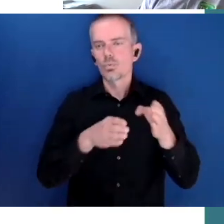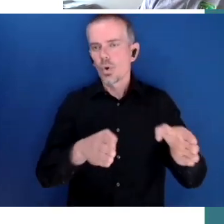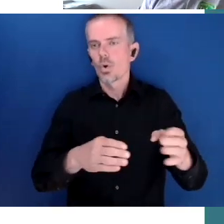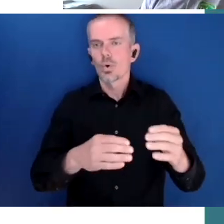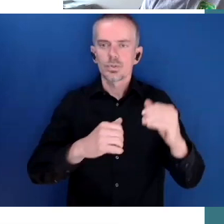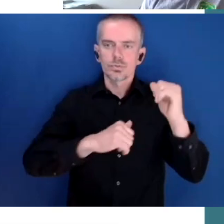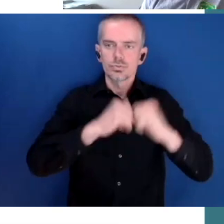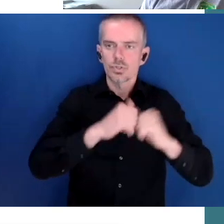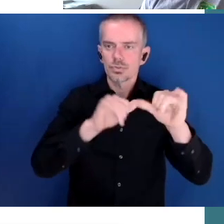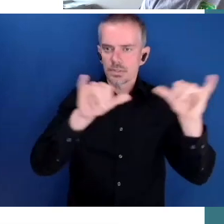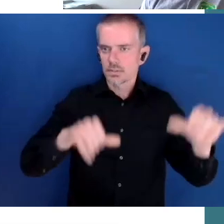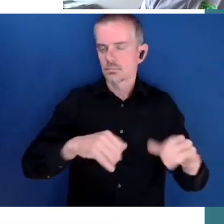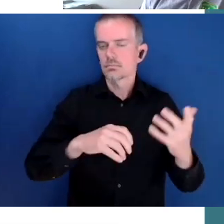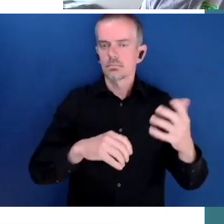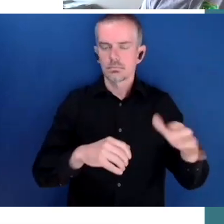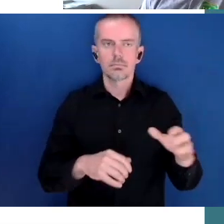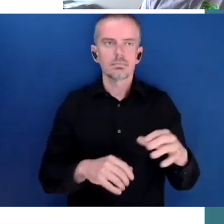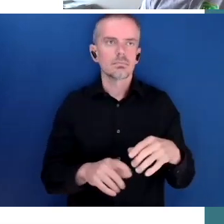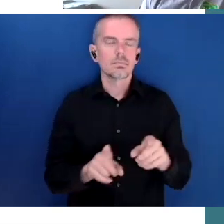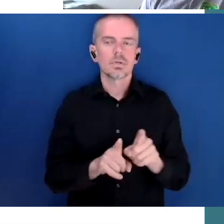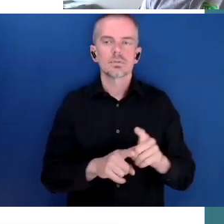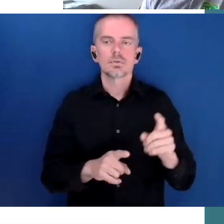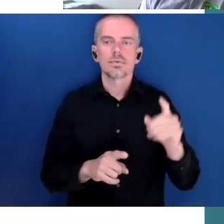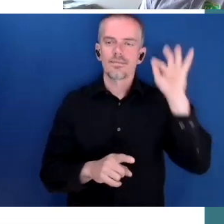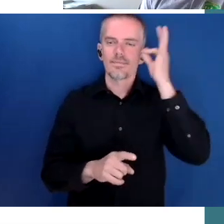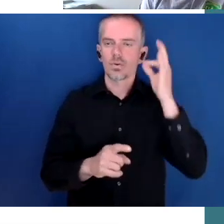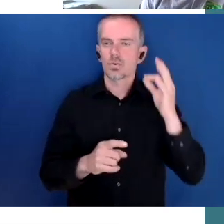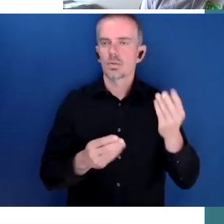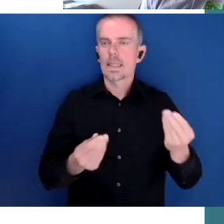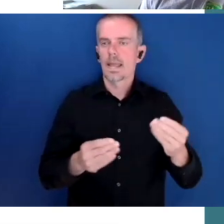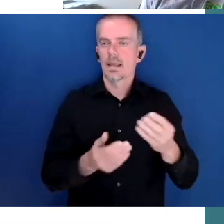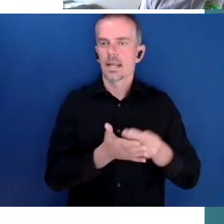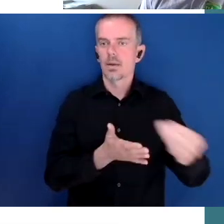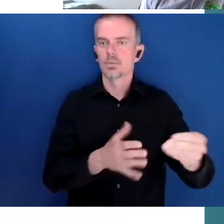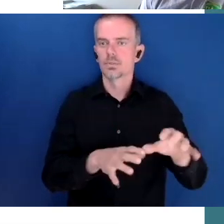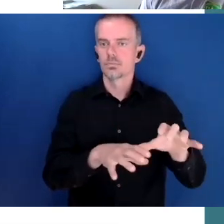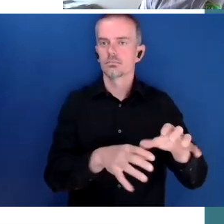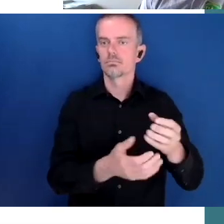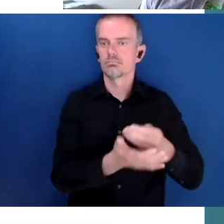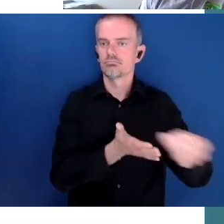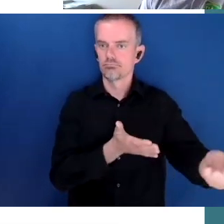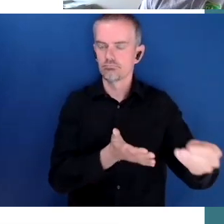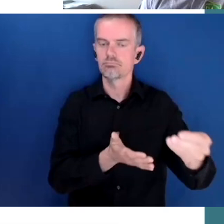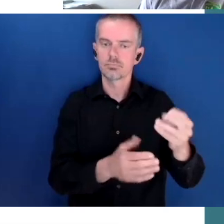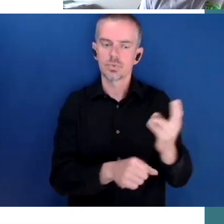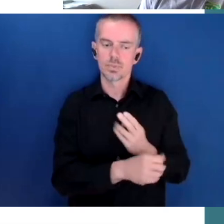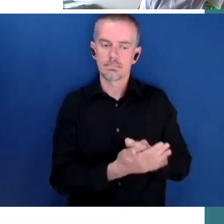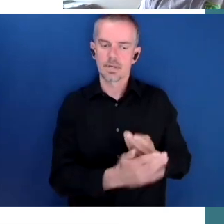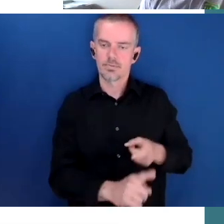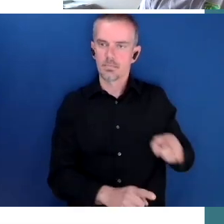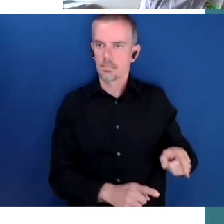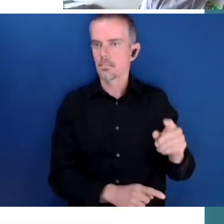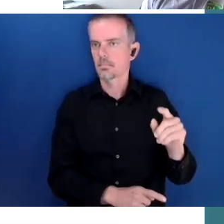forest legacy grants and federal land acquisitions often use, is that Land, Water, and Conservation Fund, trust